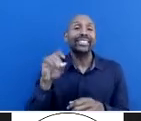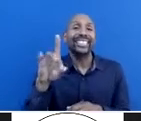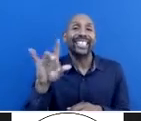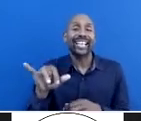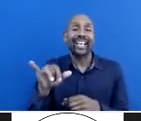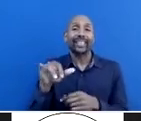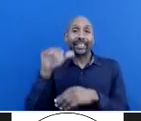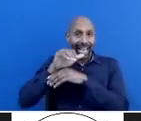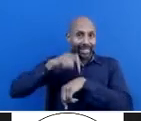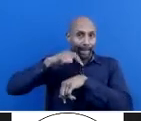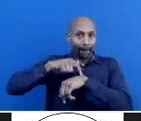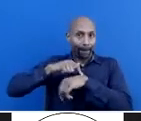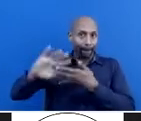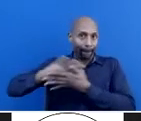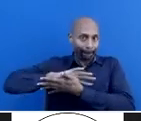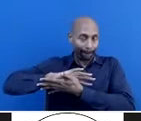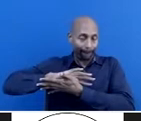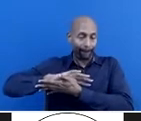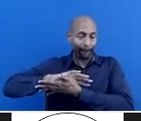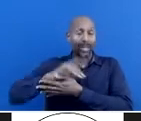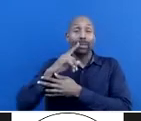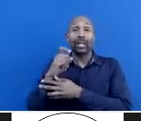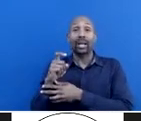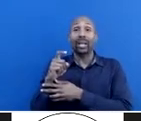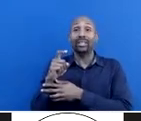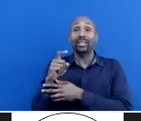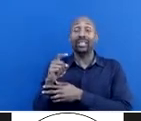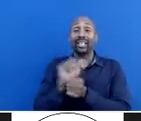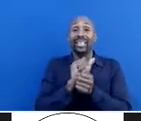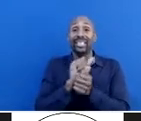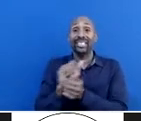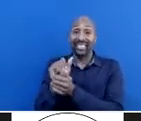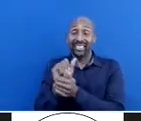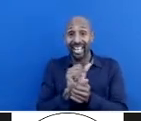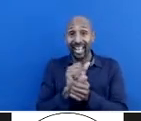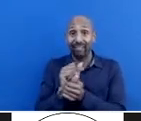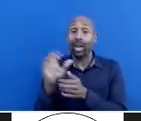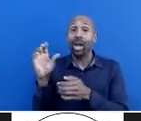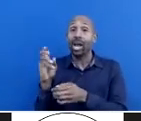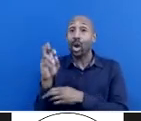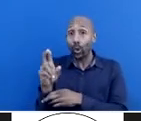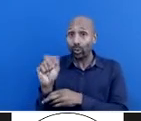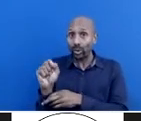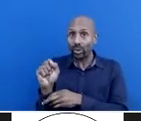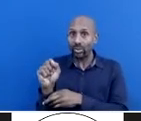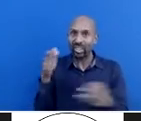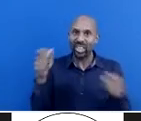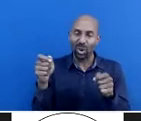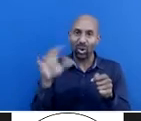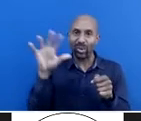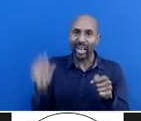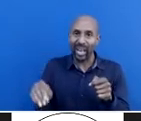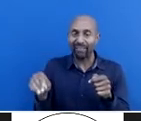cultural expression were strongly controlled by slave-owning regimes. So this had to take place